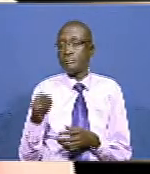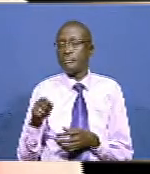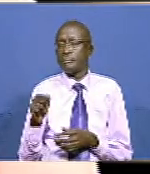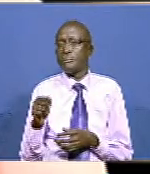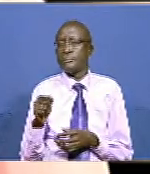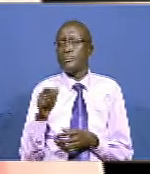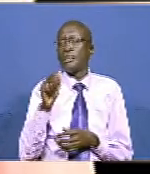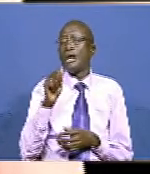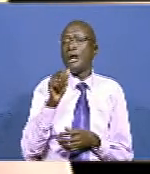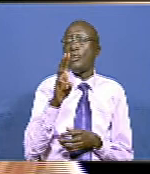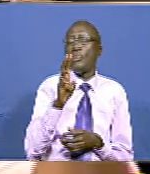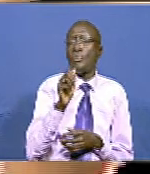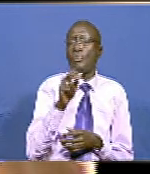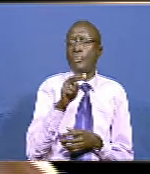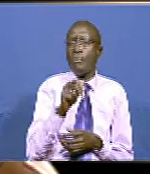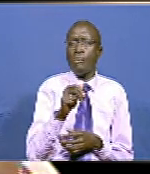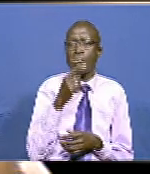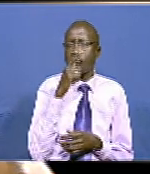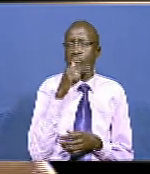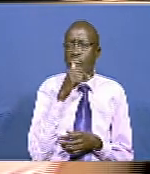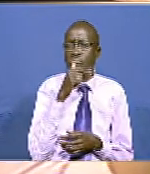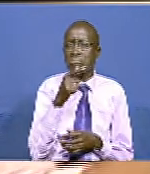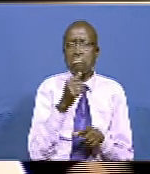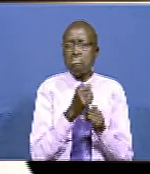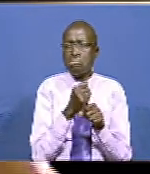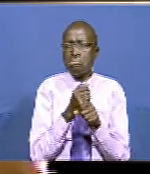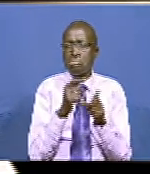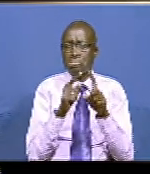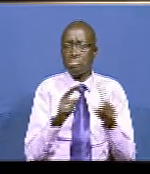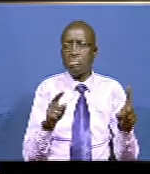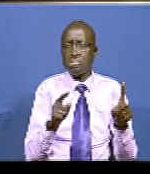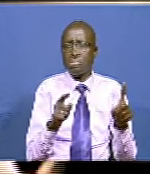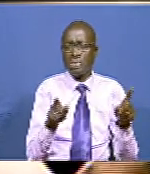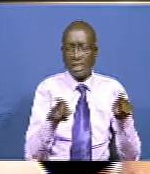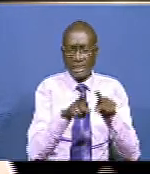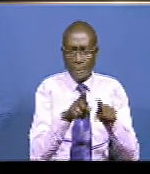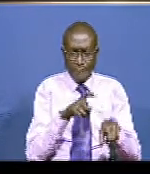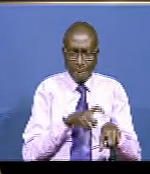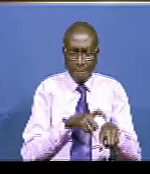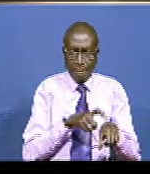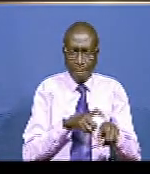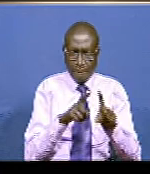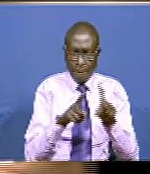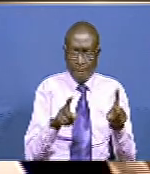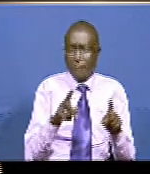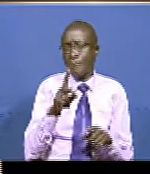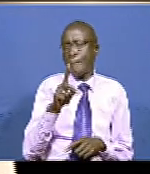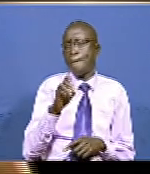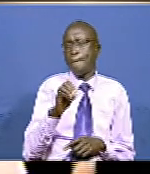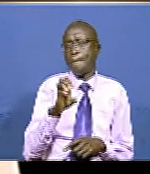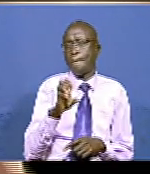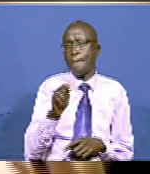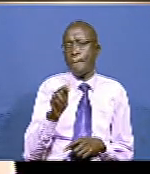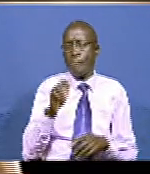Awana? What are some of the things and what you do? Did you start doing them at the same time or you began as a poet, then